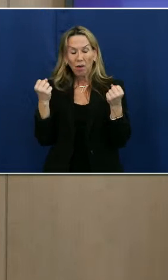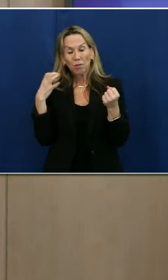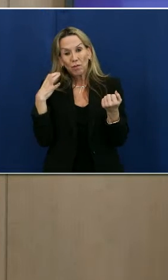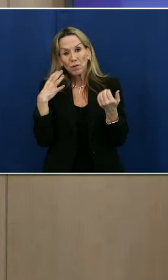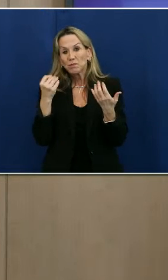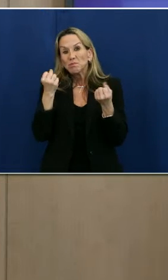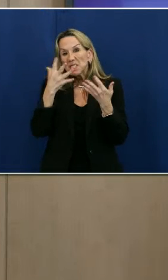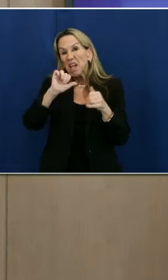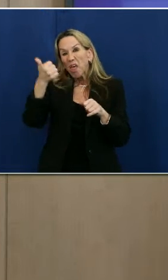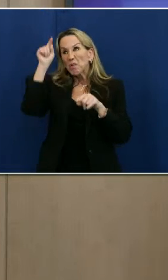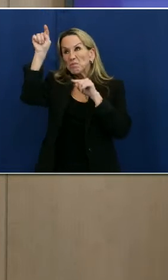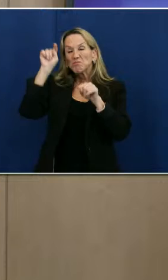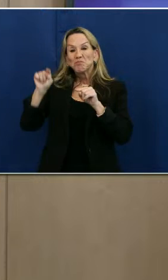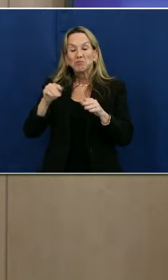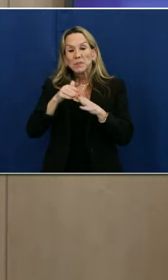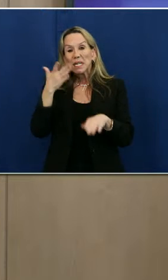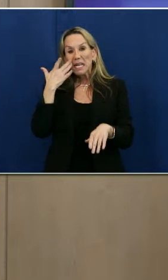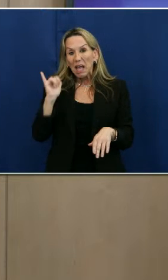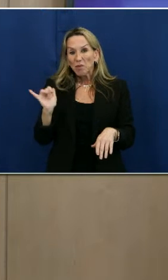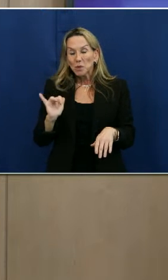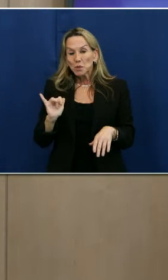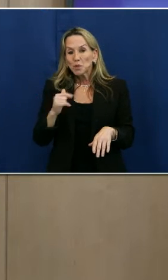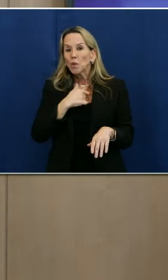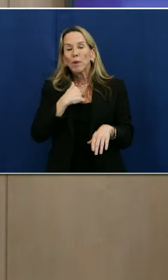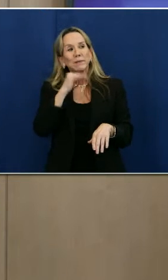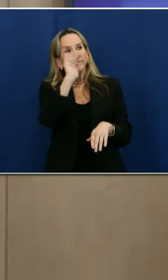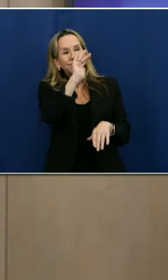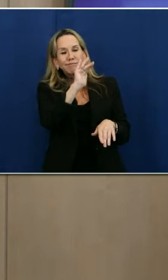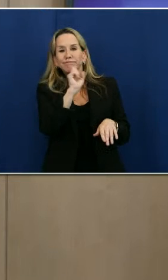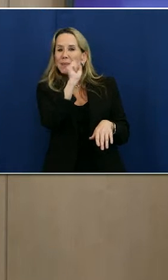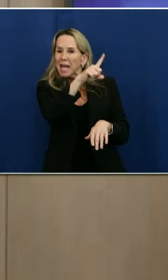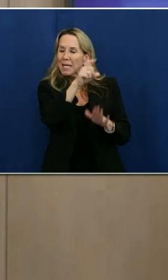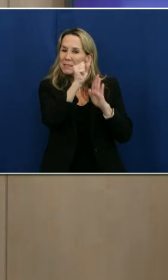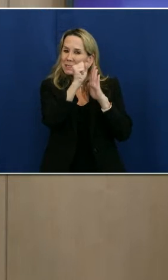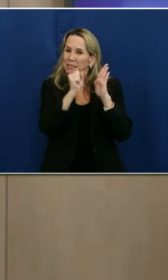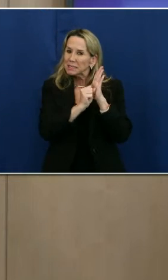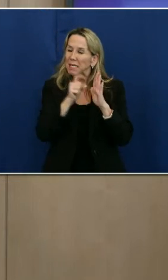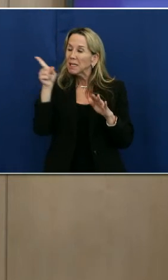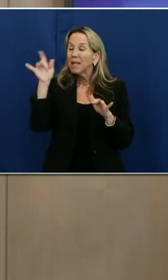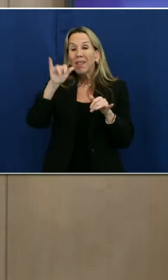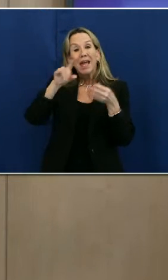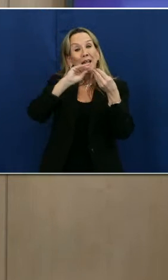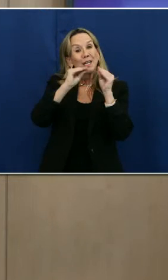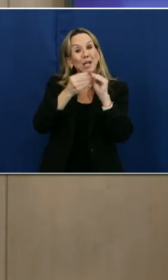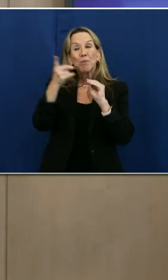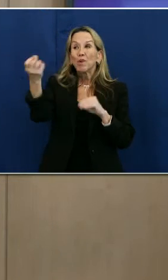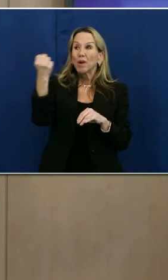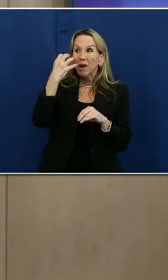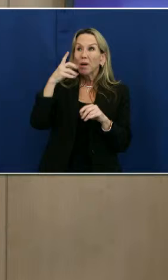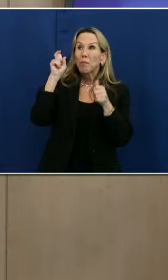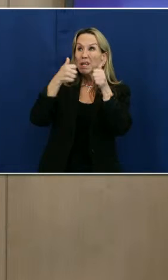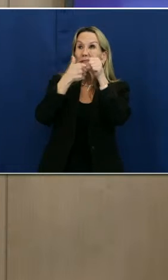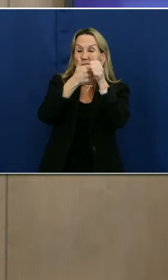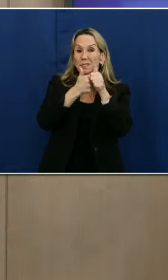or asking the state to utilize those metrics to